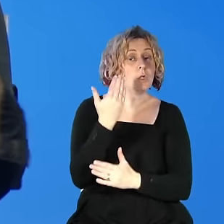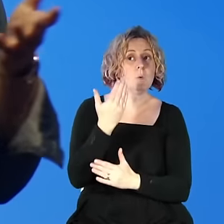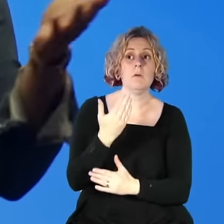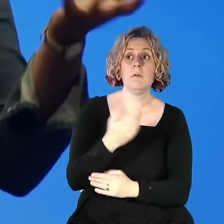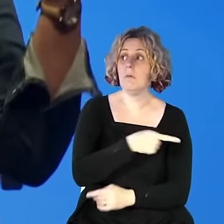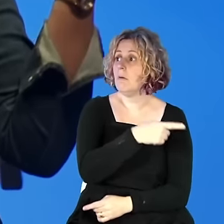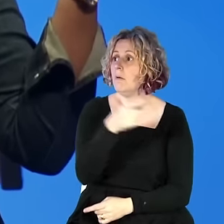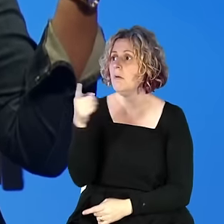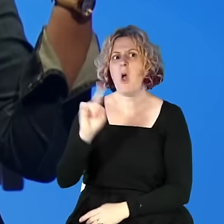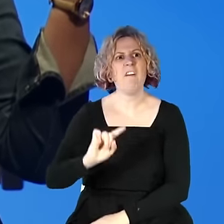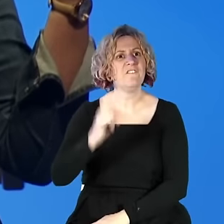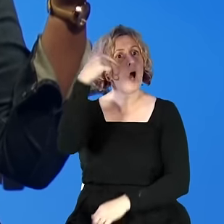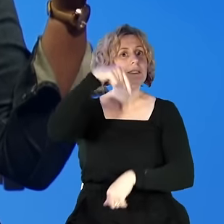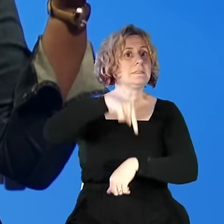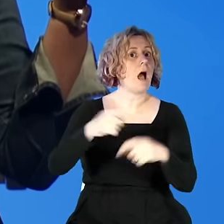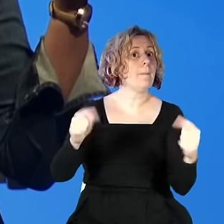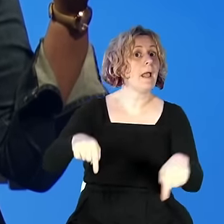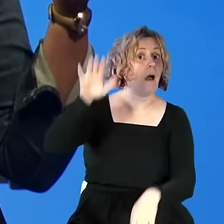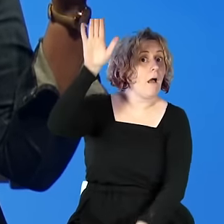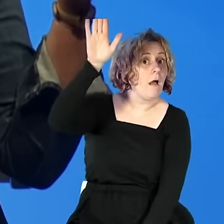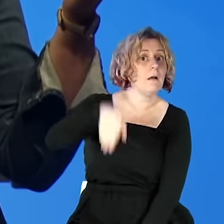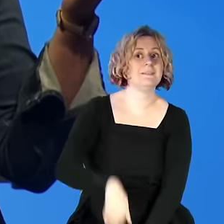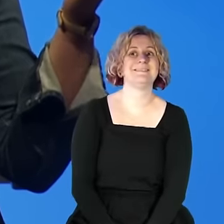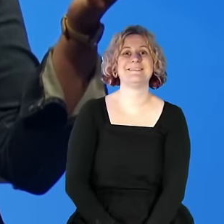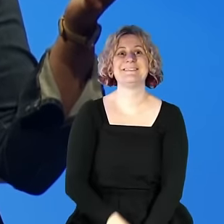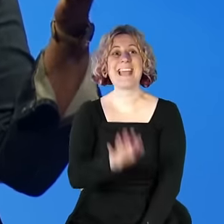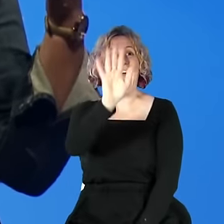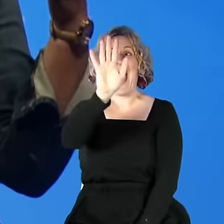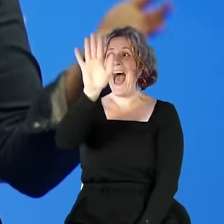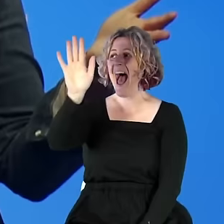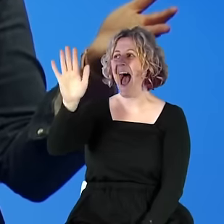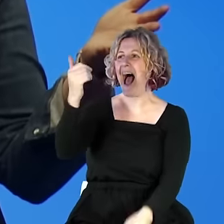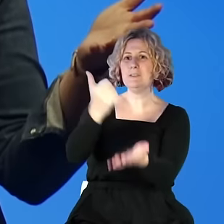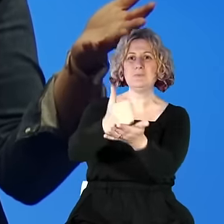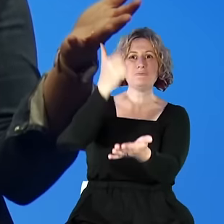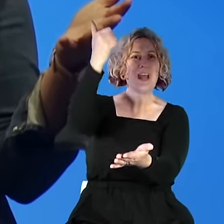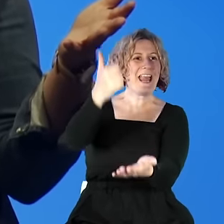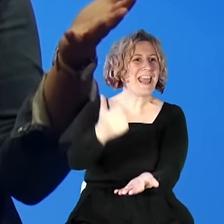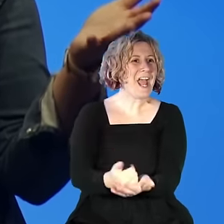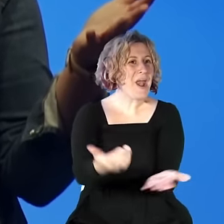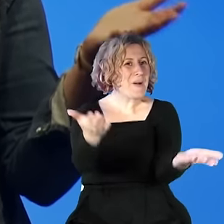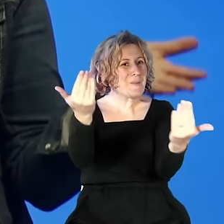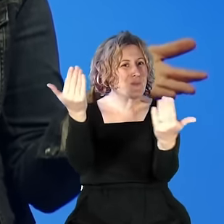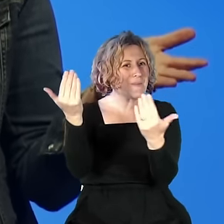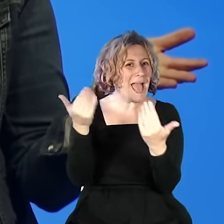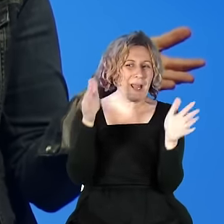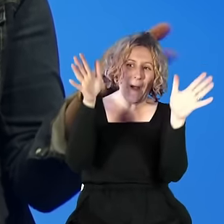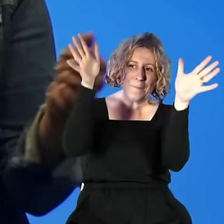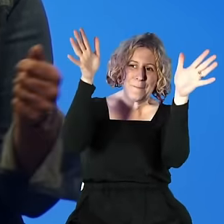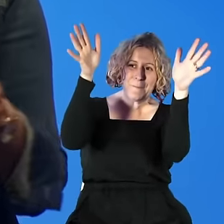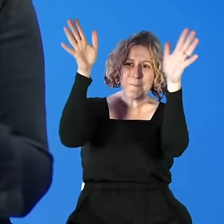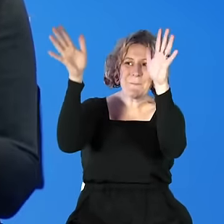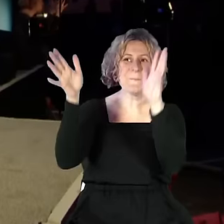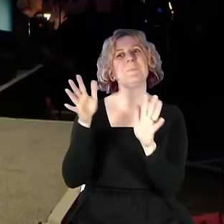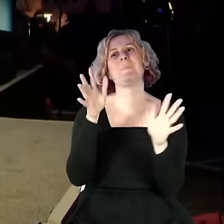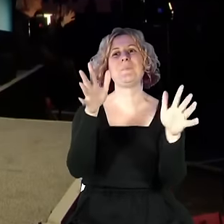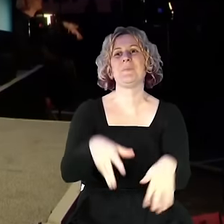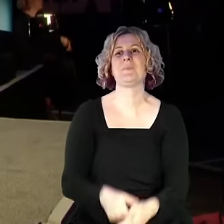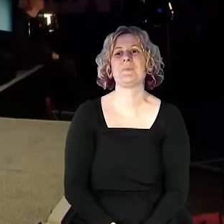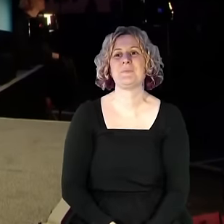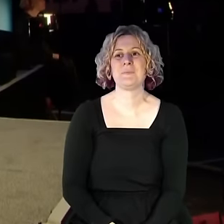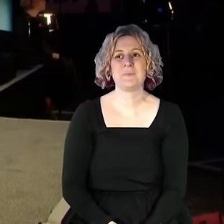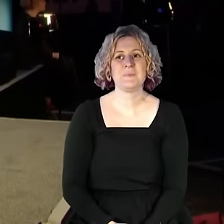put up your hand if this is your first time at convention? Yeah, brilliant. It's wonderful to have you here with us. Welcome.